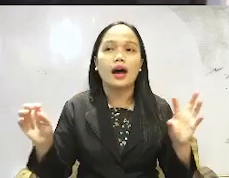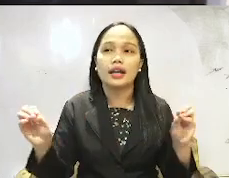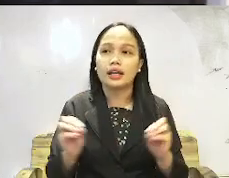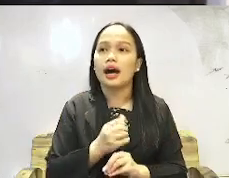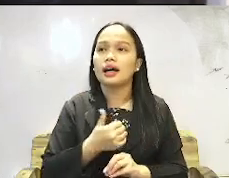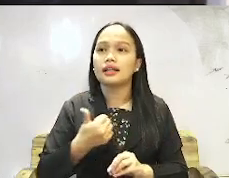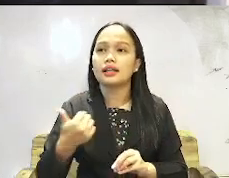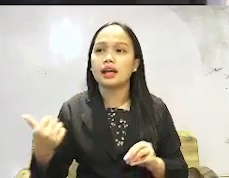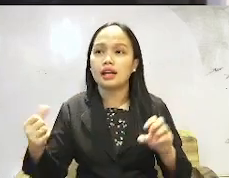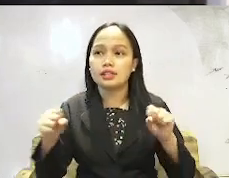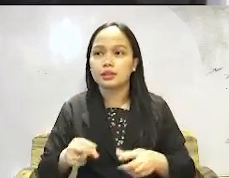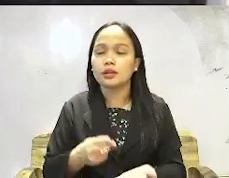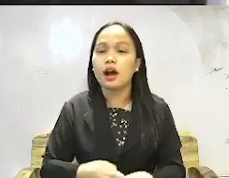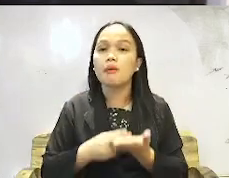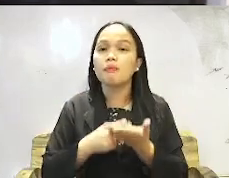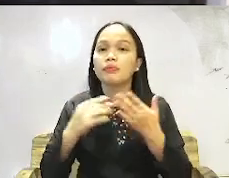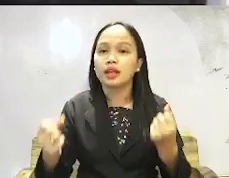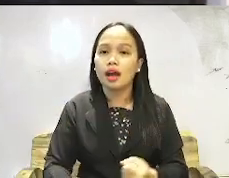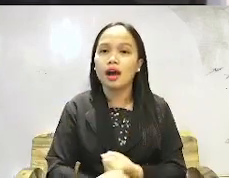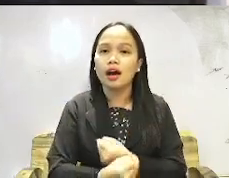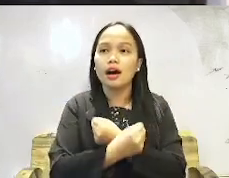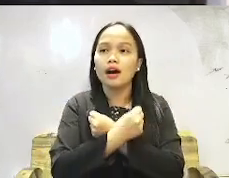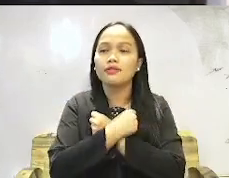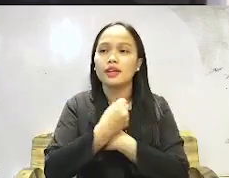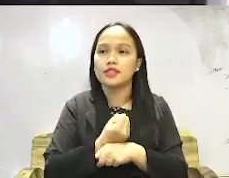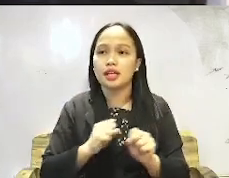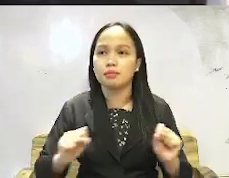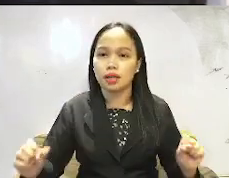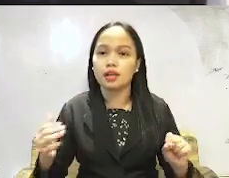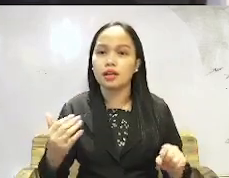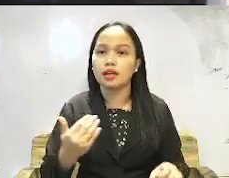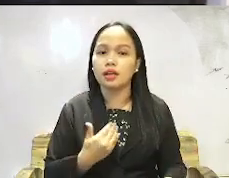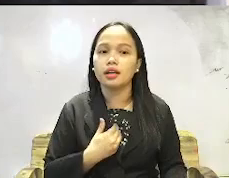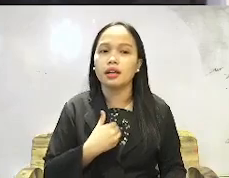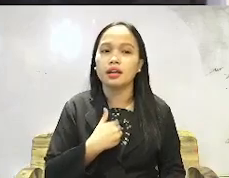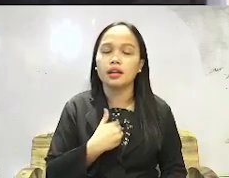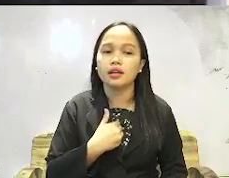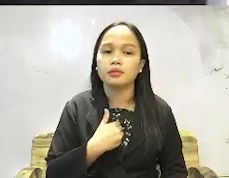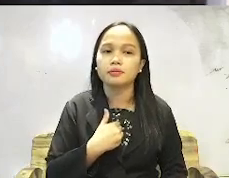When nothing else could help, love lifted me.